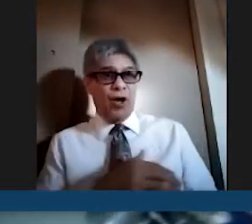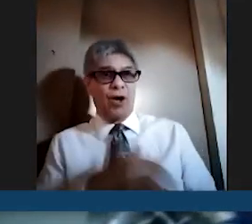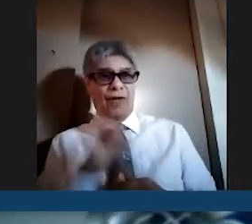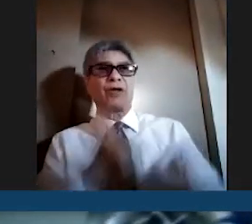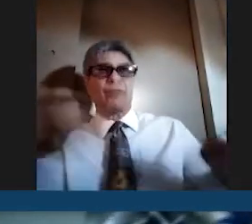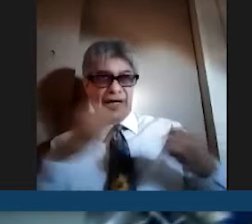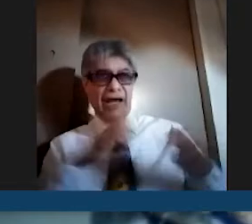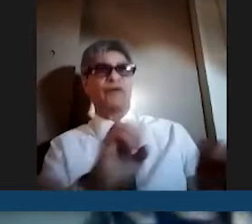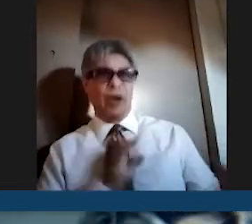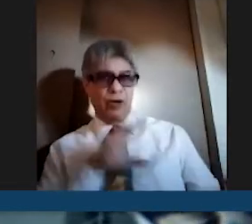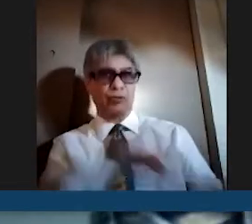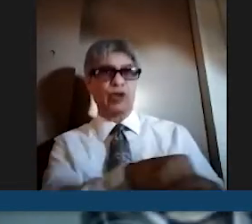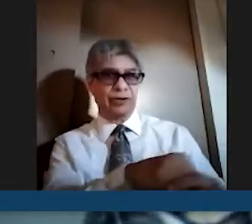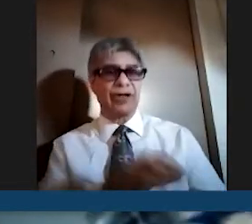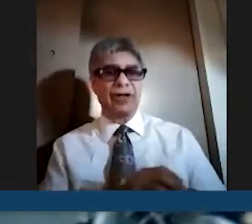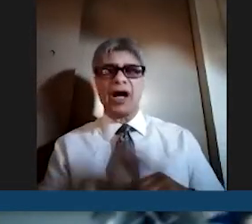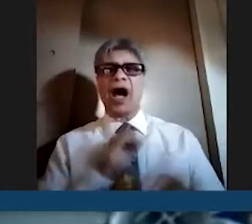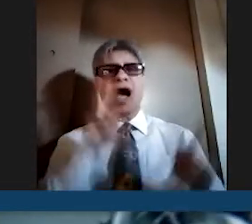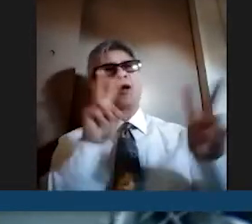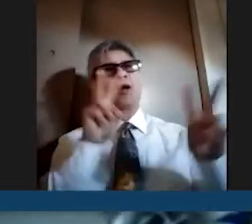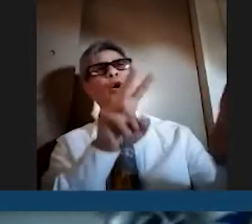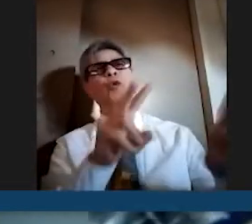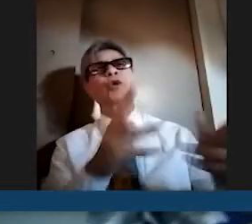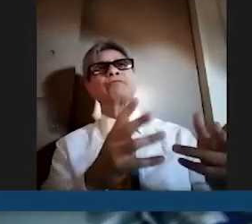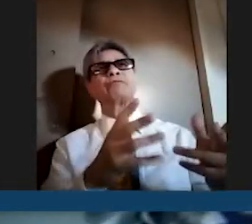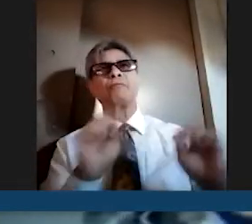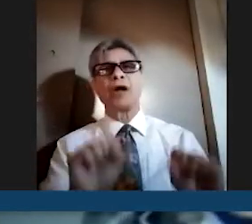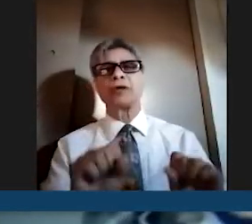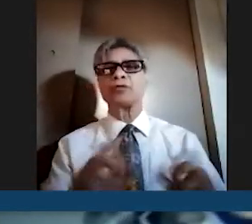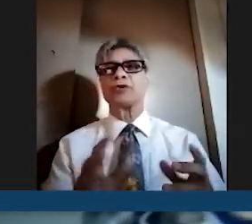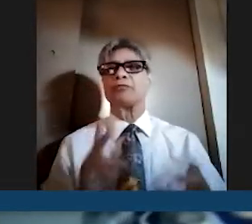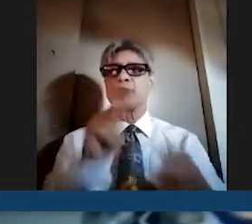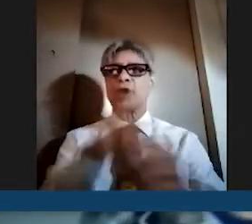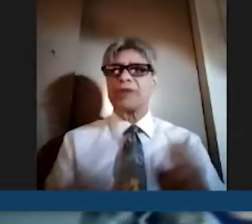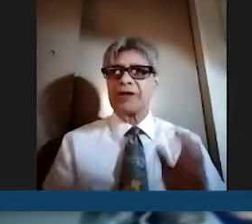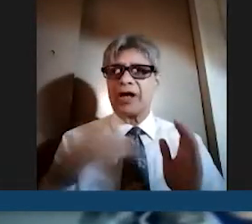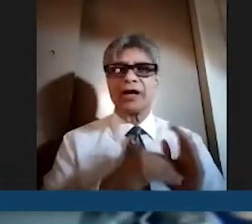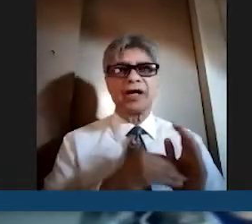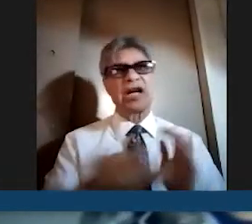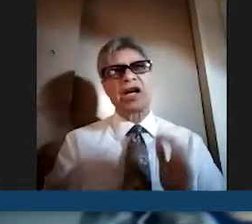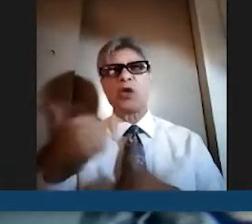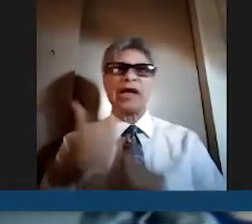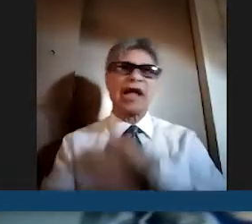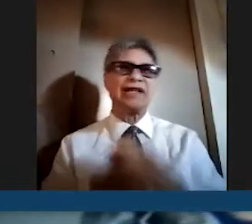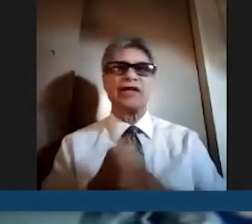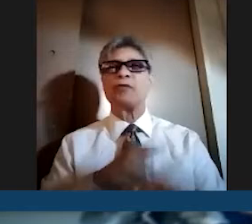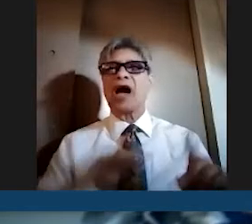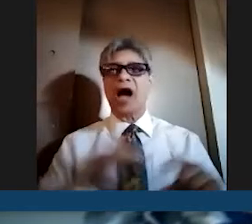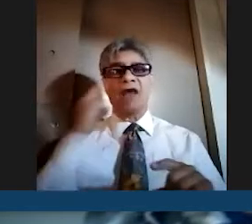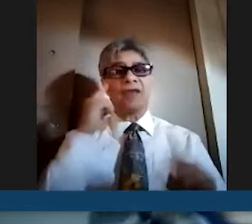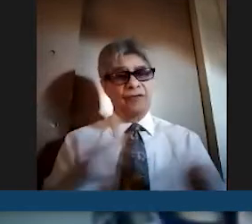participating in, and I look forward to possibly participating in it again in another 10 years. But I think it's very important